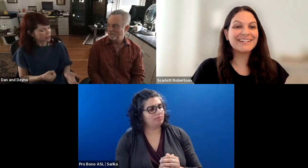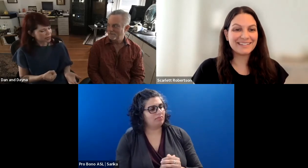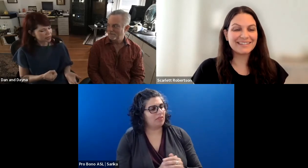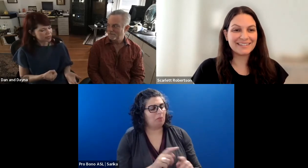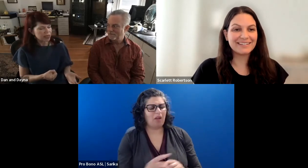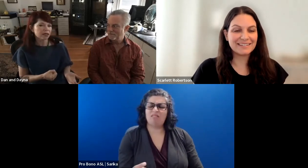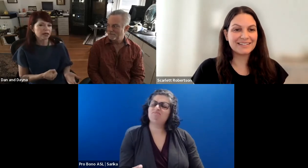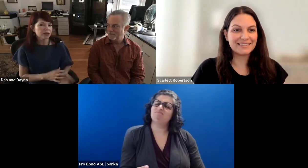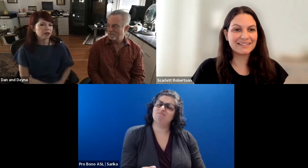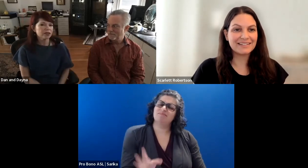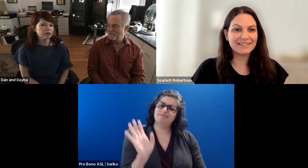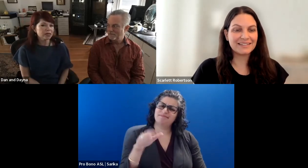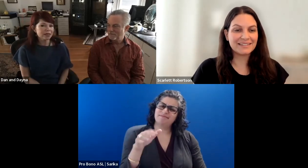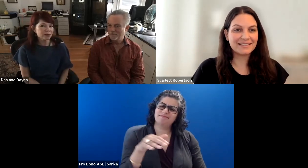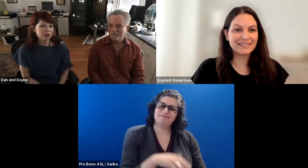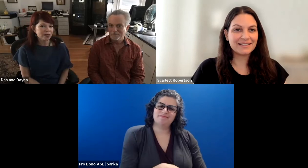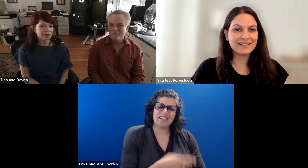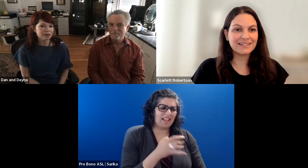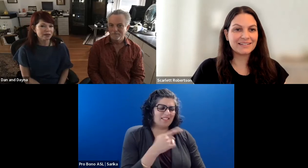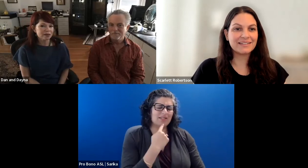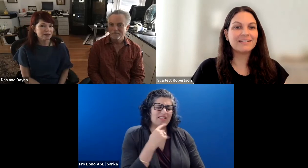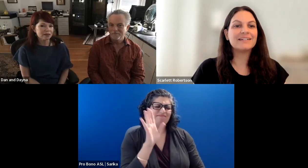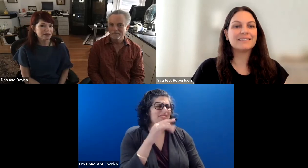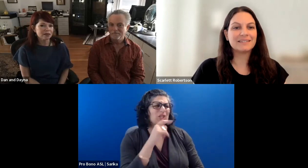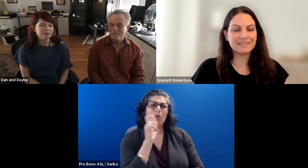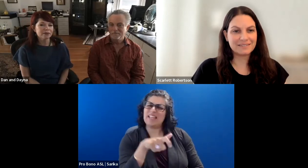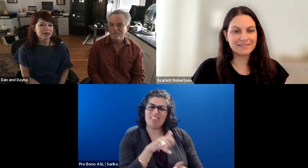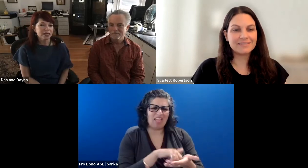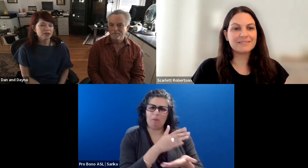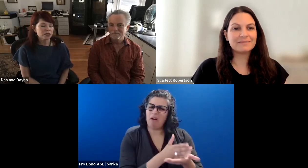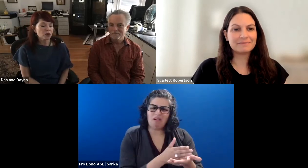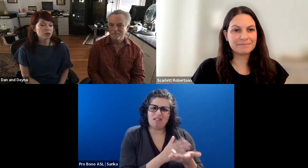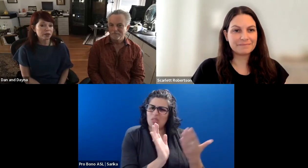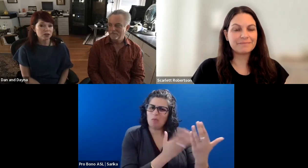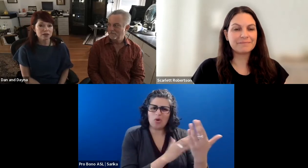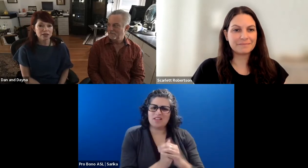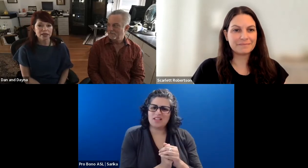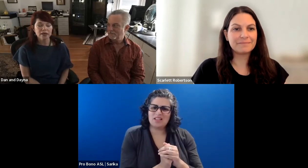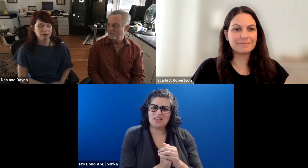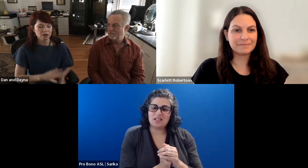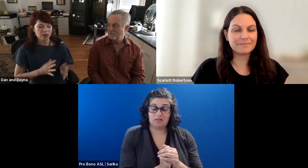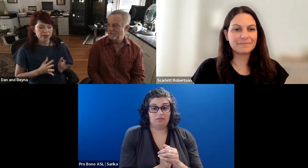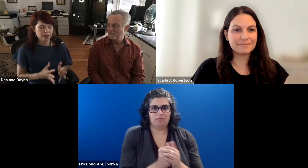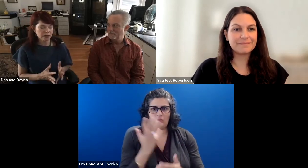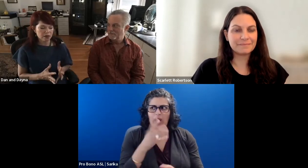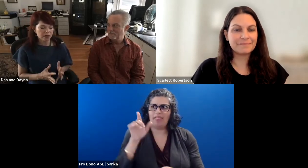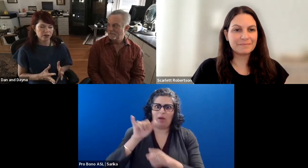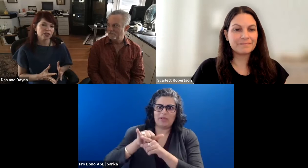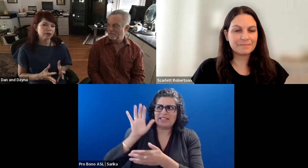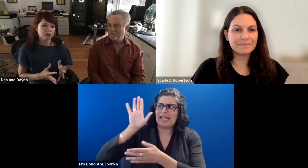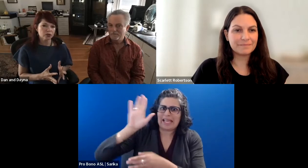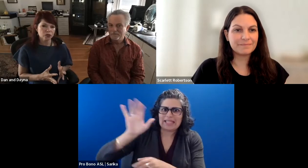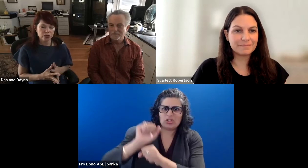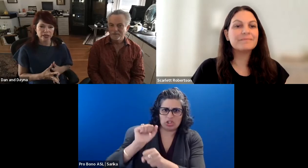to us at the end and he said, "You guys don't need that strand. It's so special, like, to be on